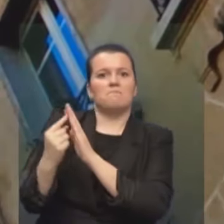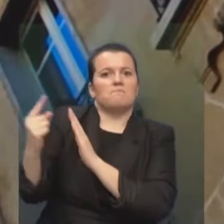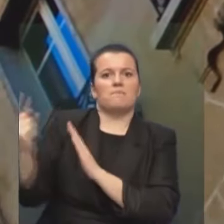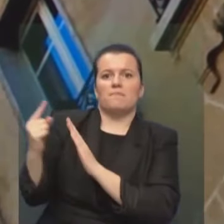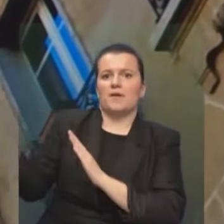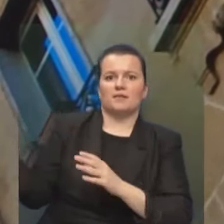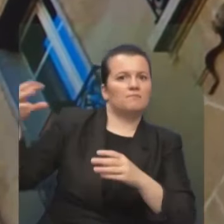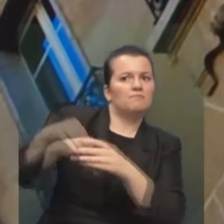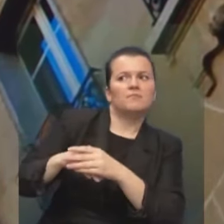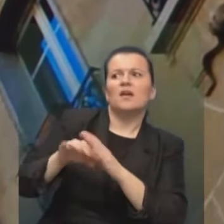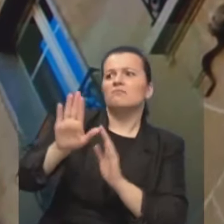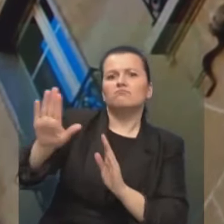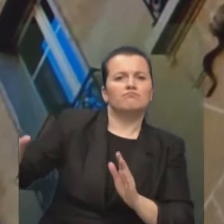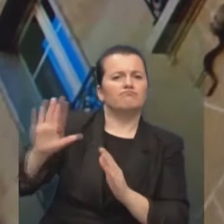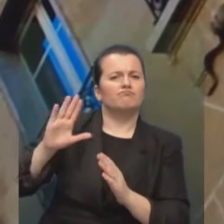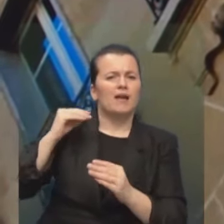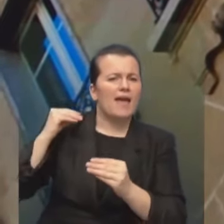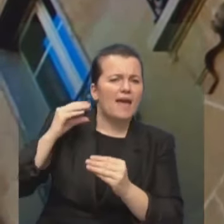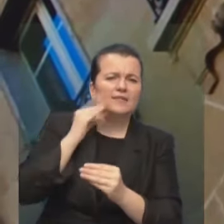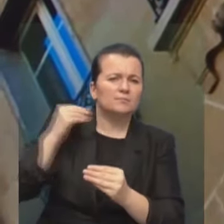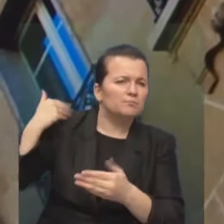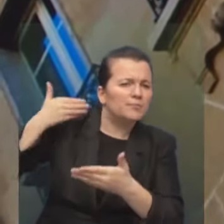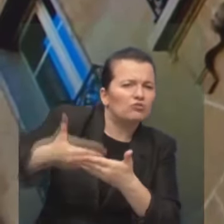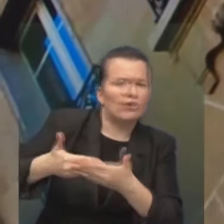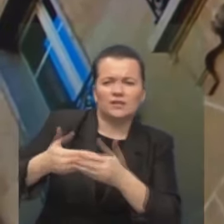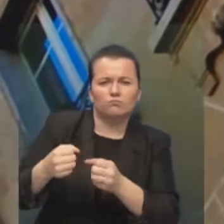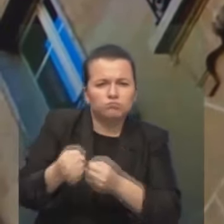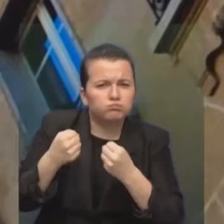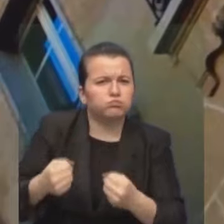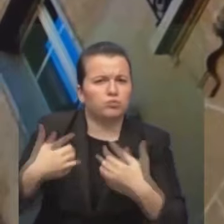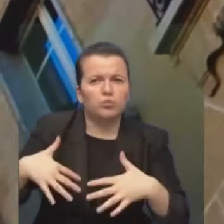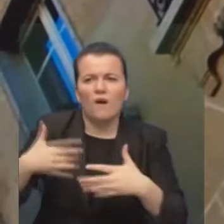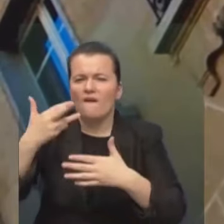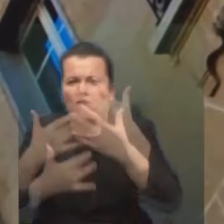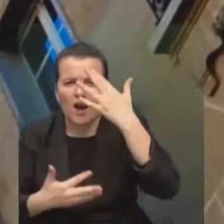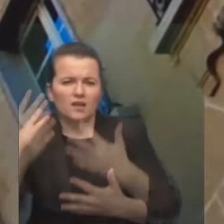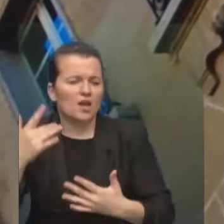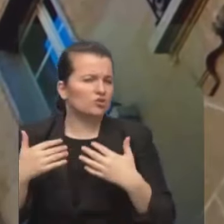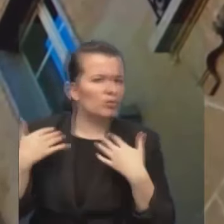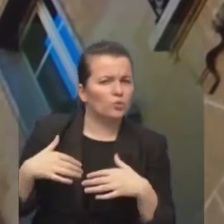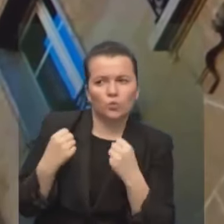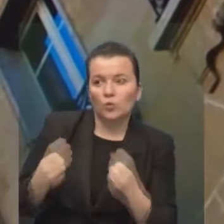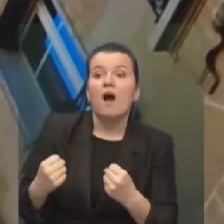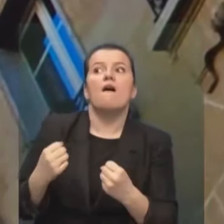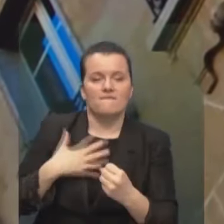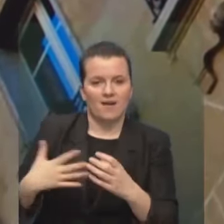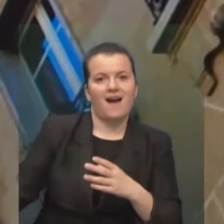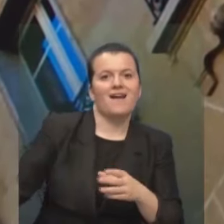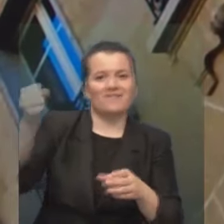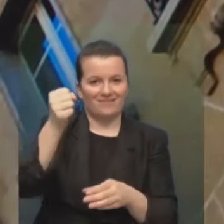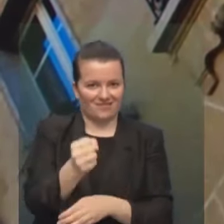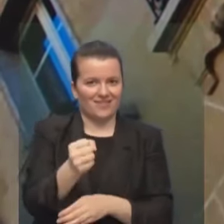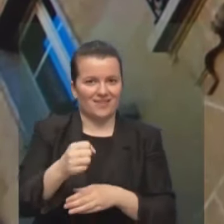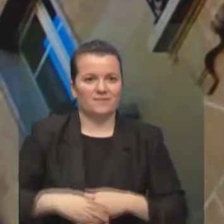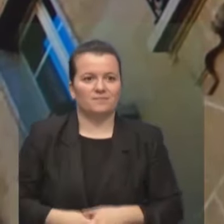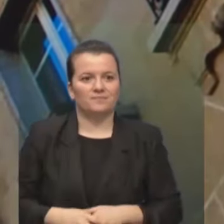robust experience in financial affairs with a good knowledge of the